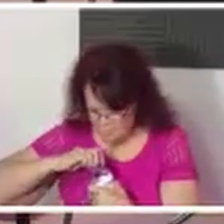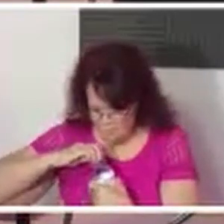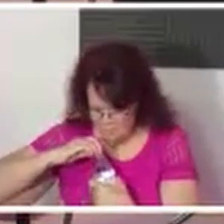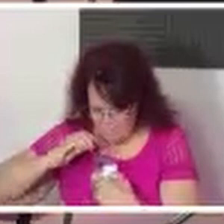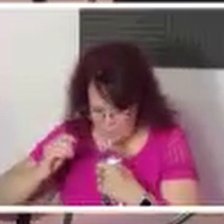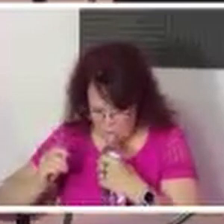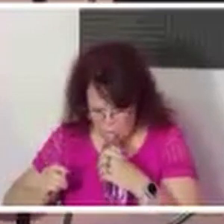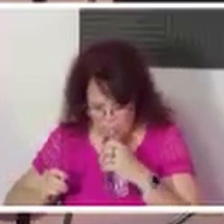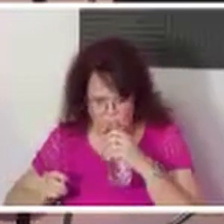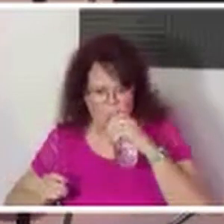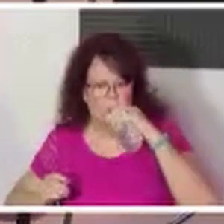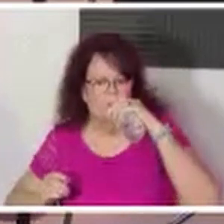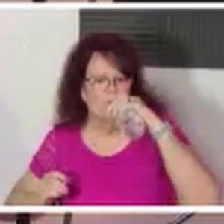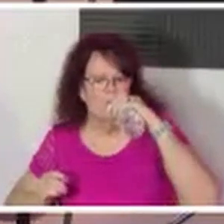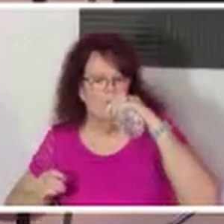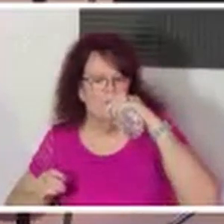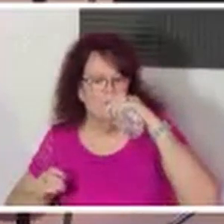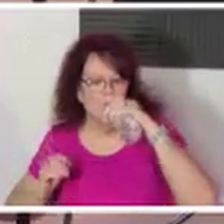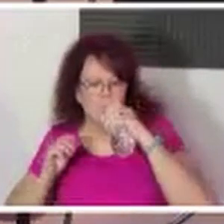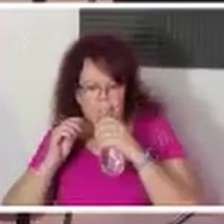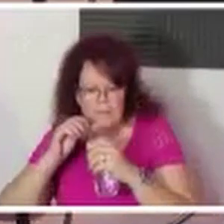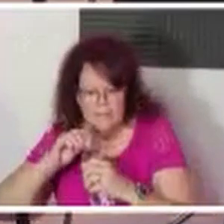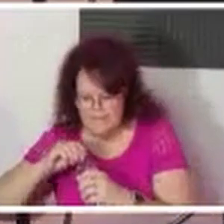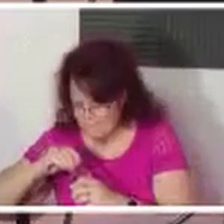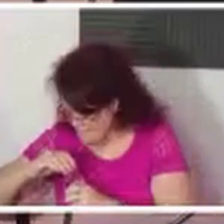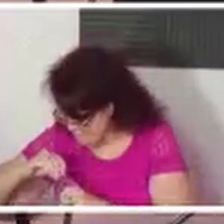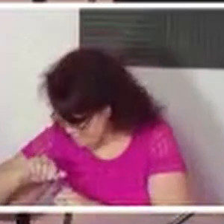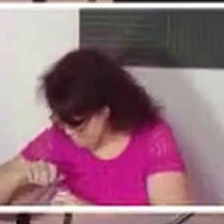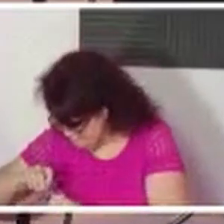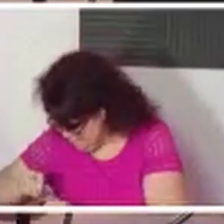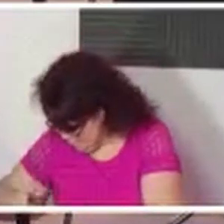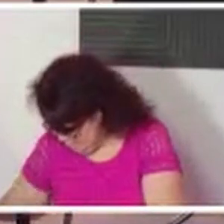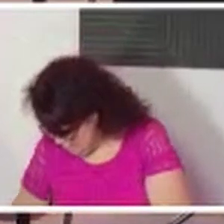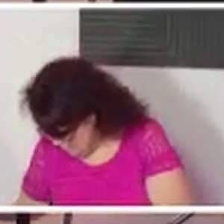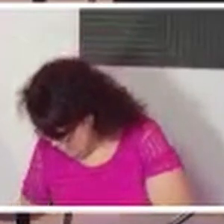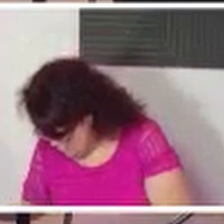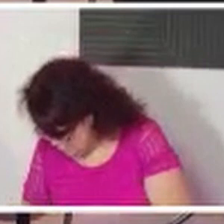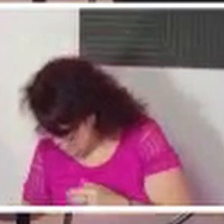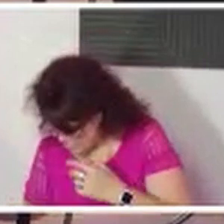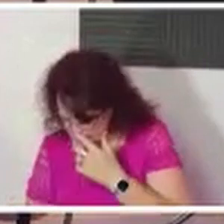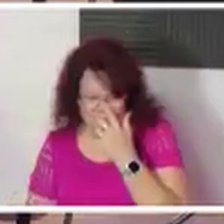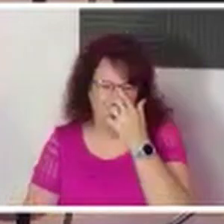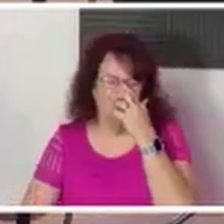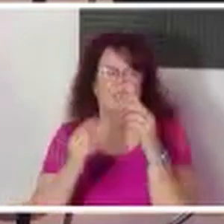that ongoing support through the duration of their court case, which as a client advocate in just a year and a